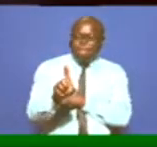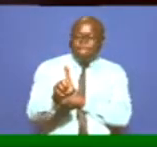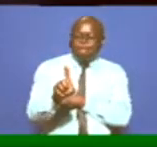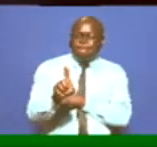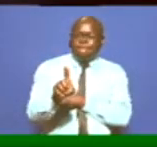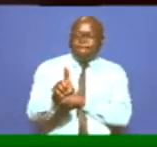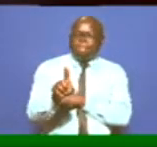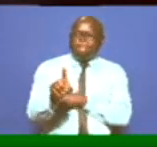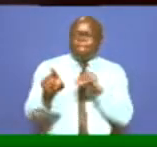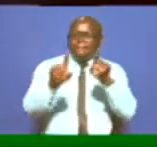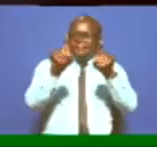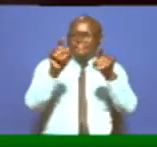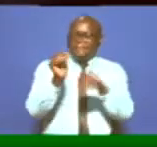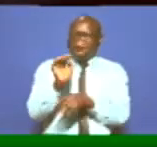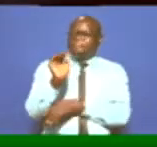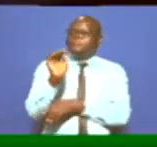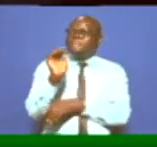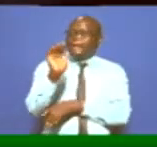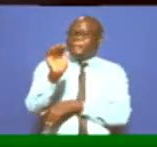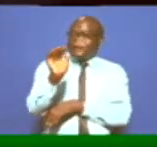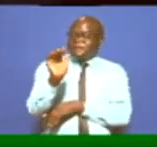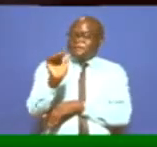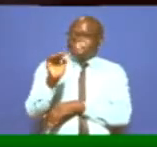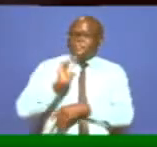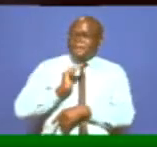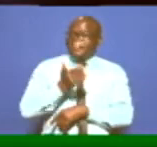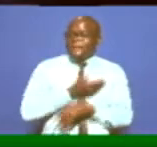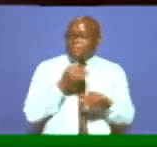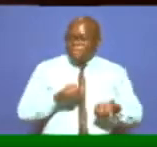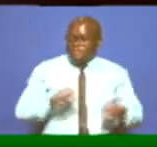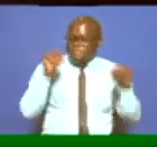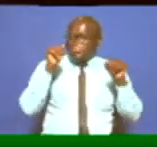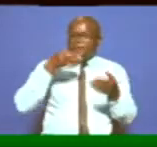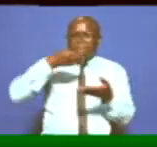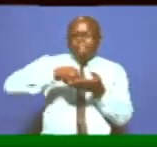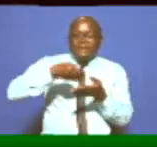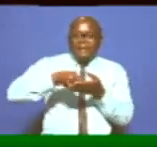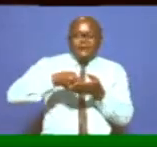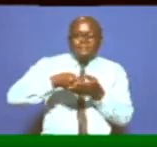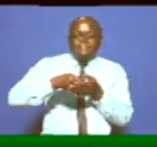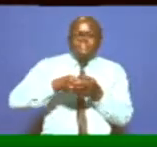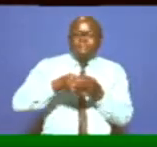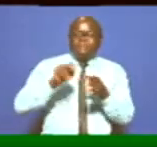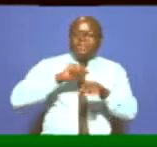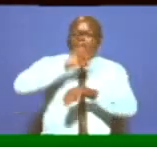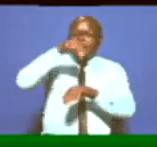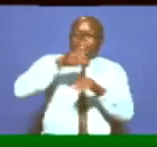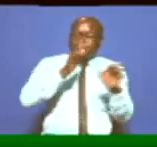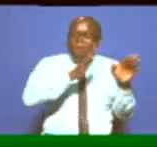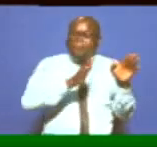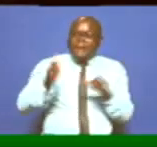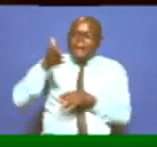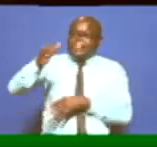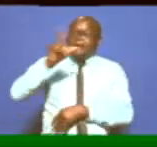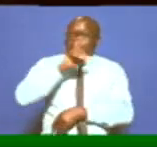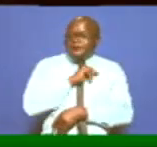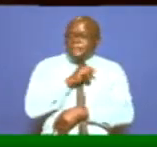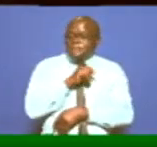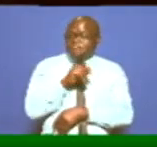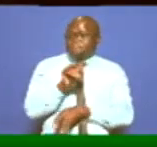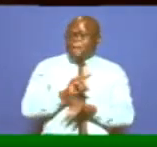the request. Is the committee chair on finance, national planning in the house and prepared?